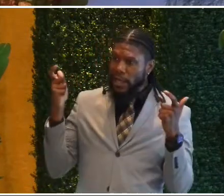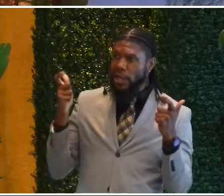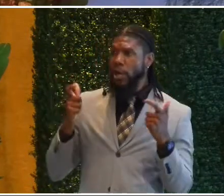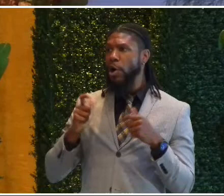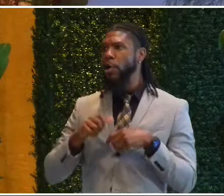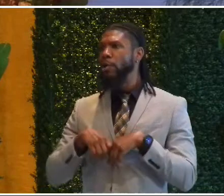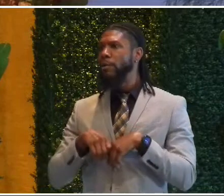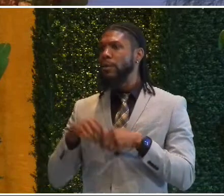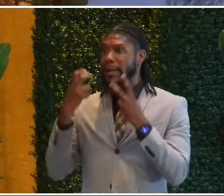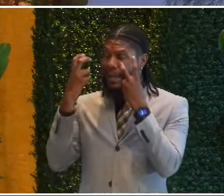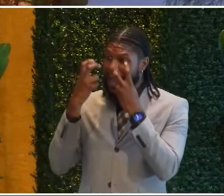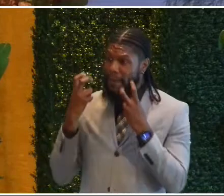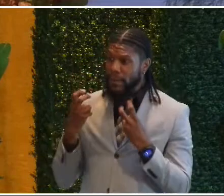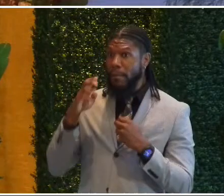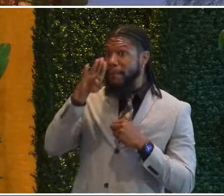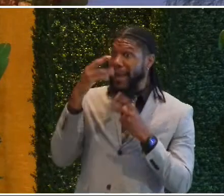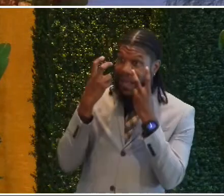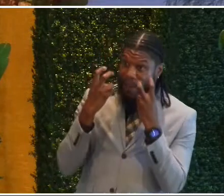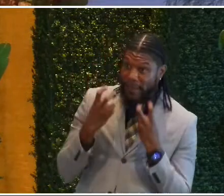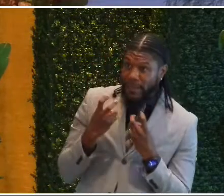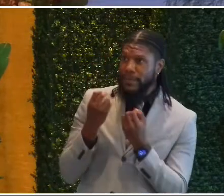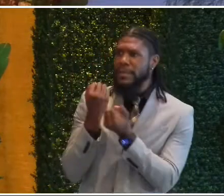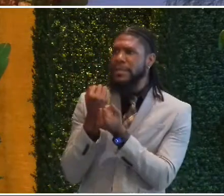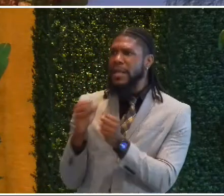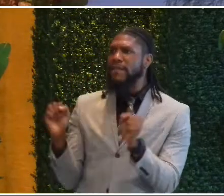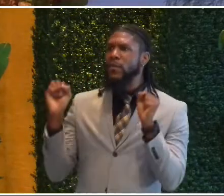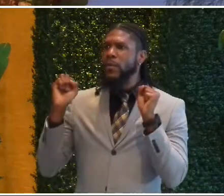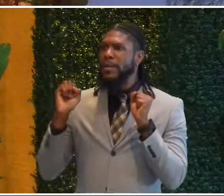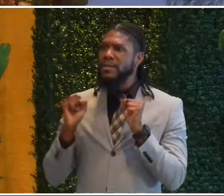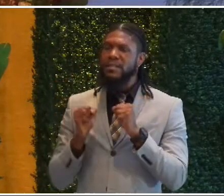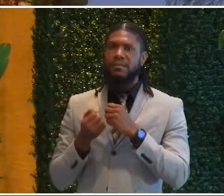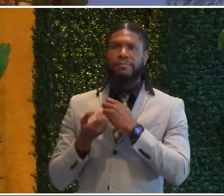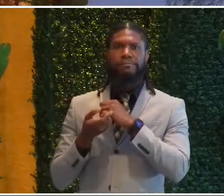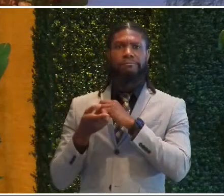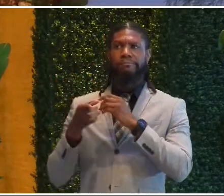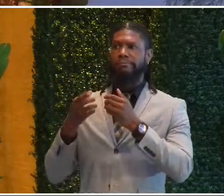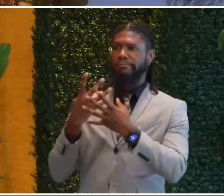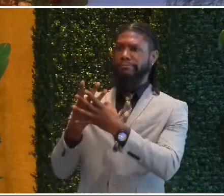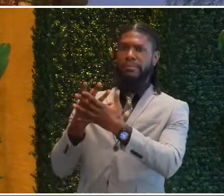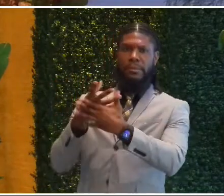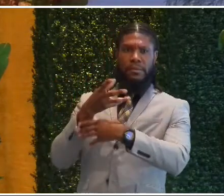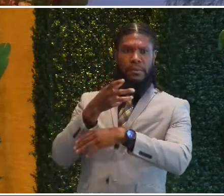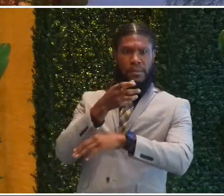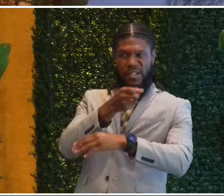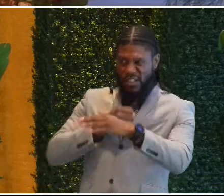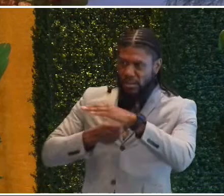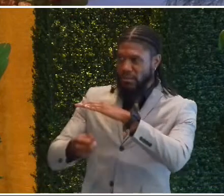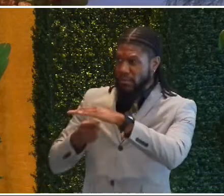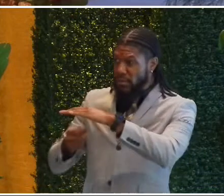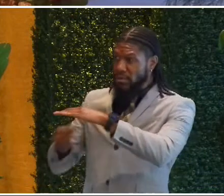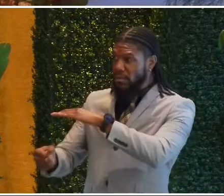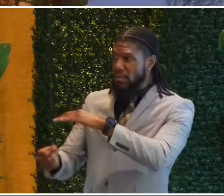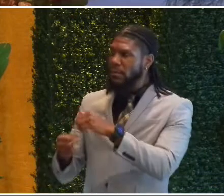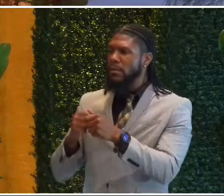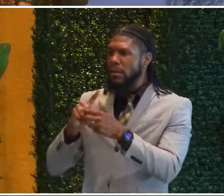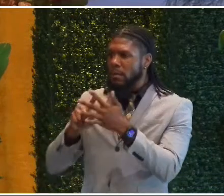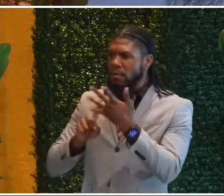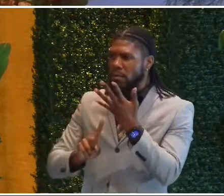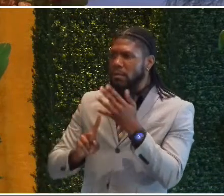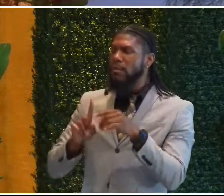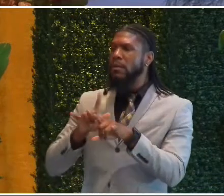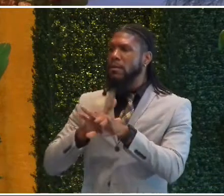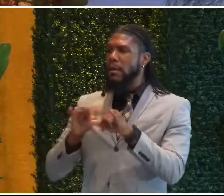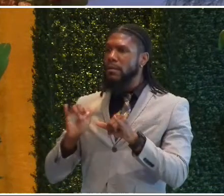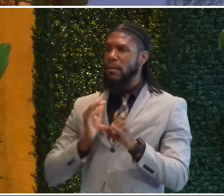Black capitalism, the saviorism, criminalization, and this incredibly, somehow always growing gap between our values and